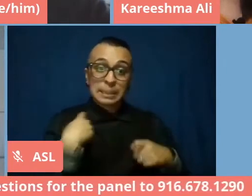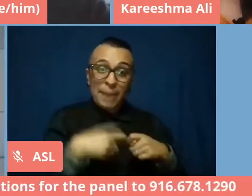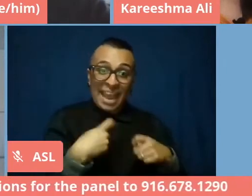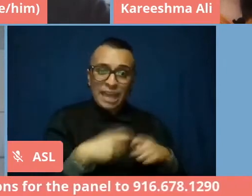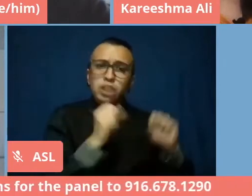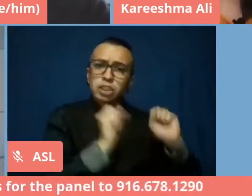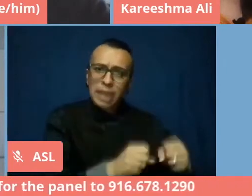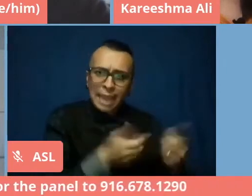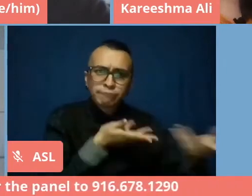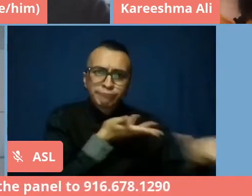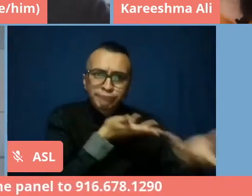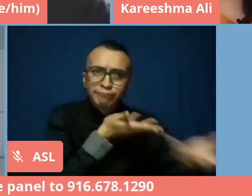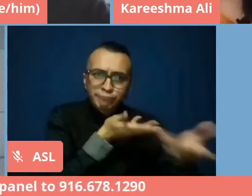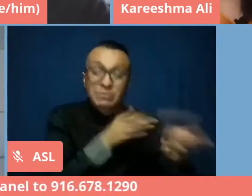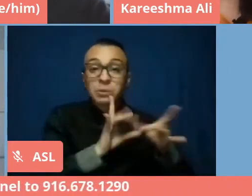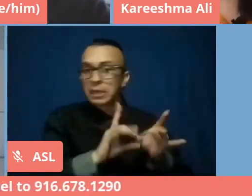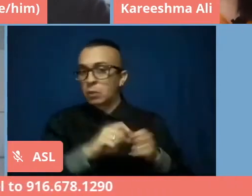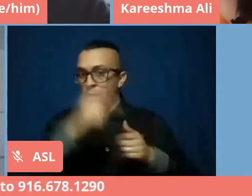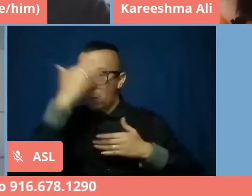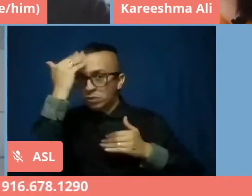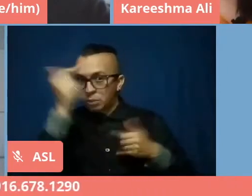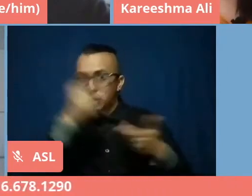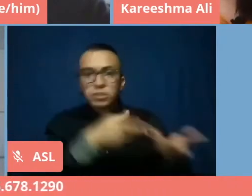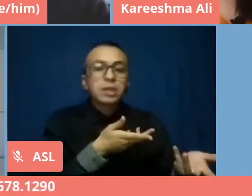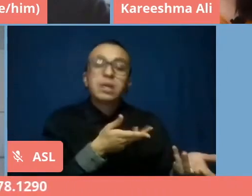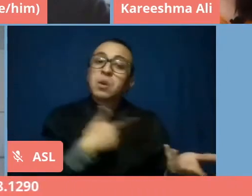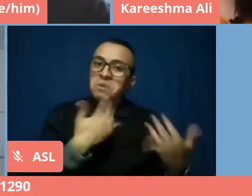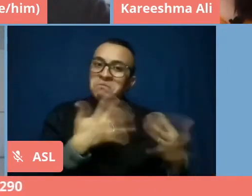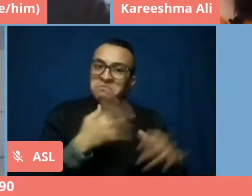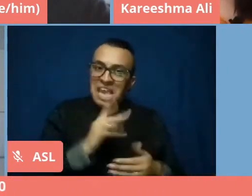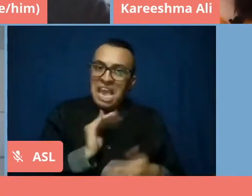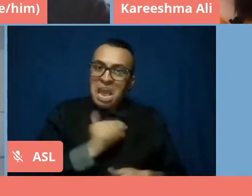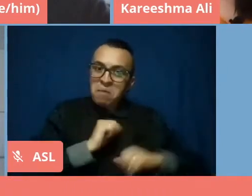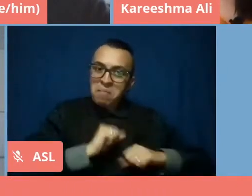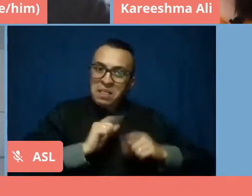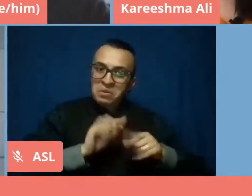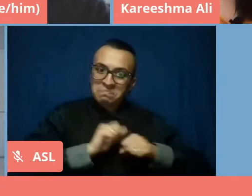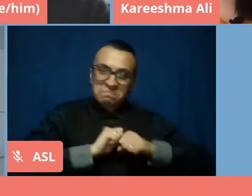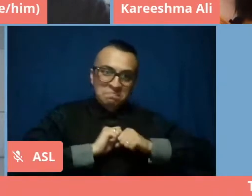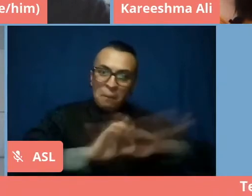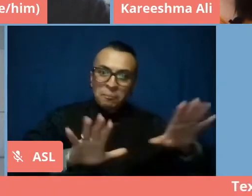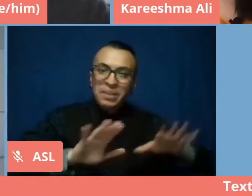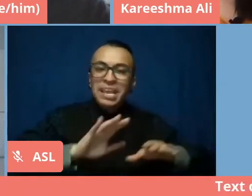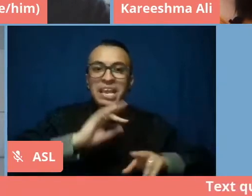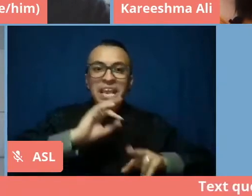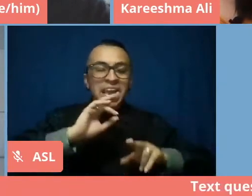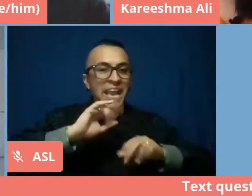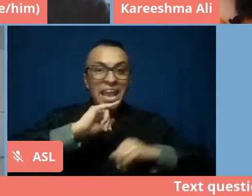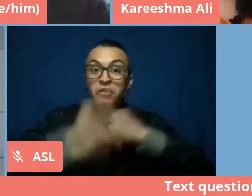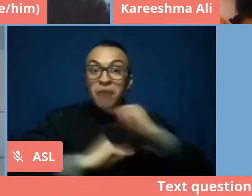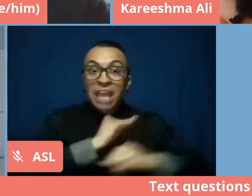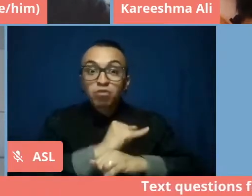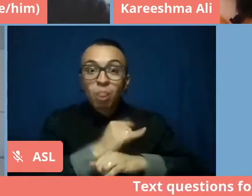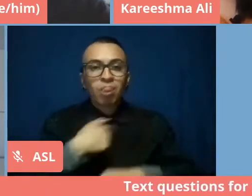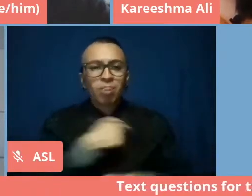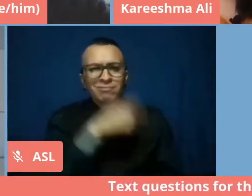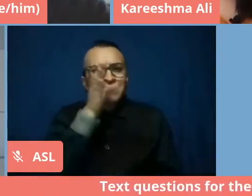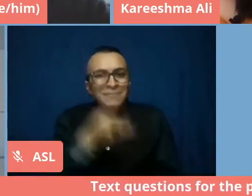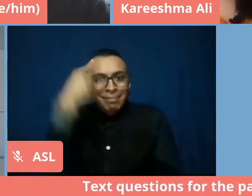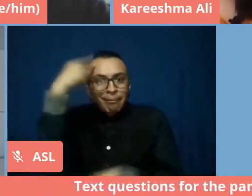around Alzheimer's, we've seen our ability to go internationally that we never thought we would be able to do. I mean,